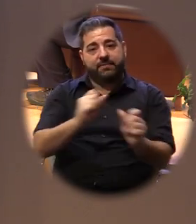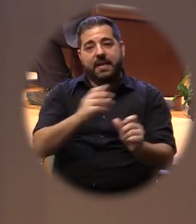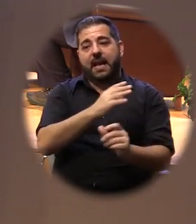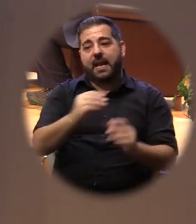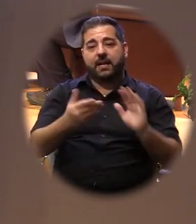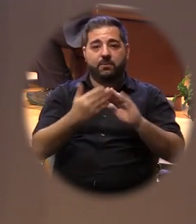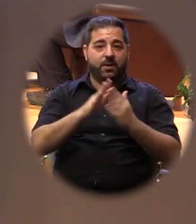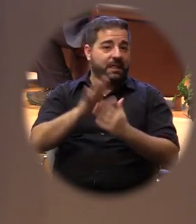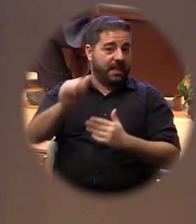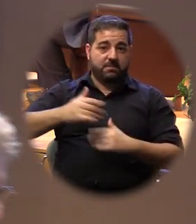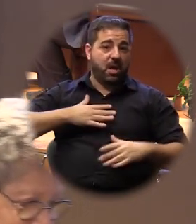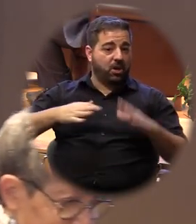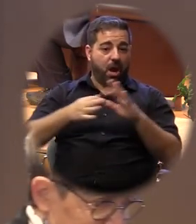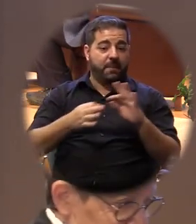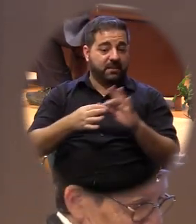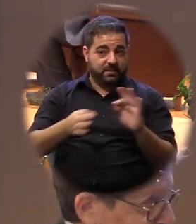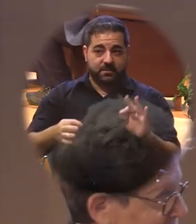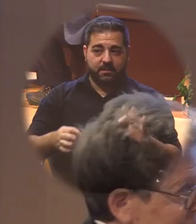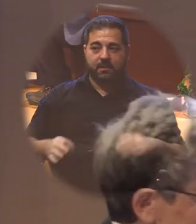that's what I have to say.